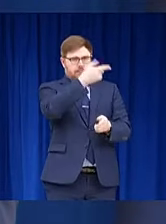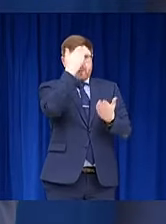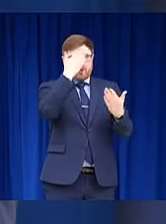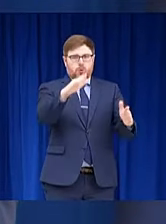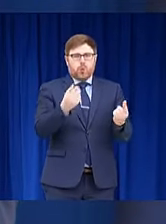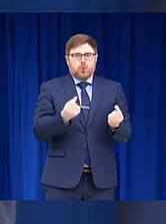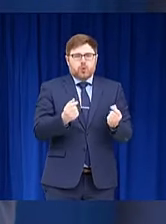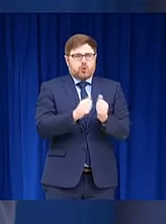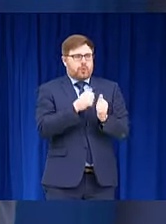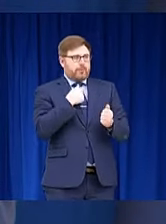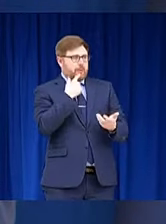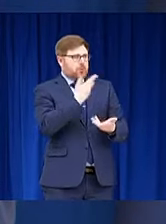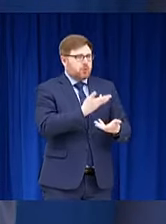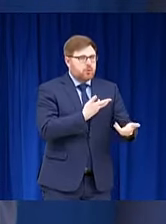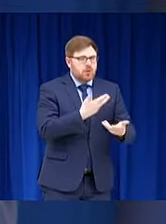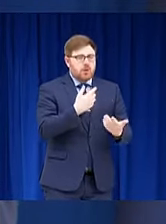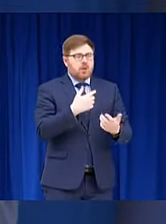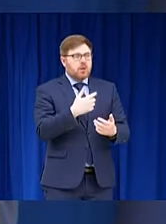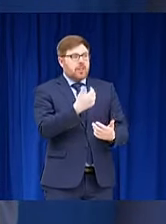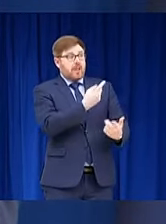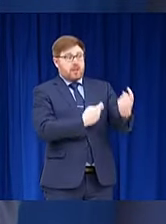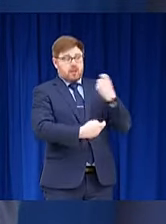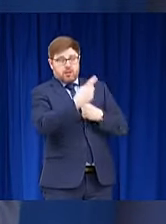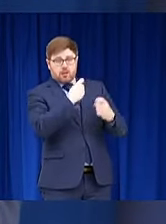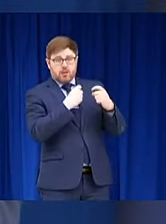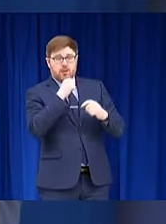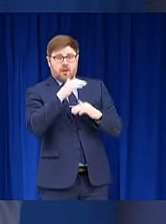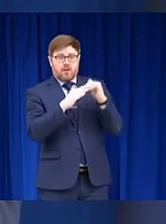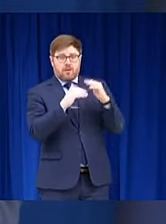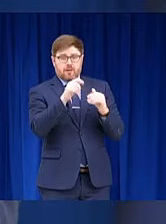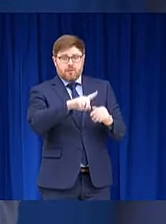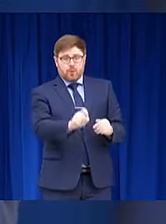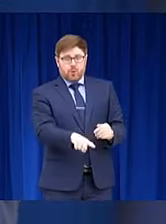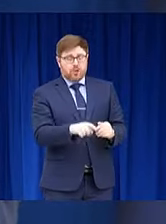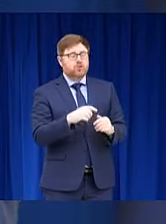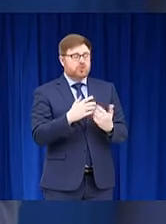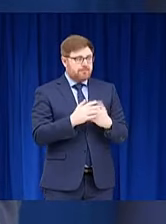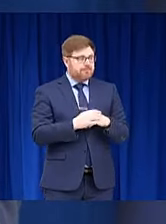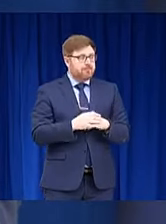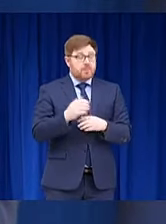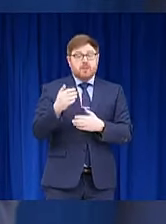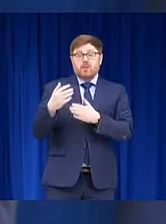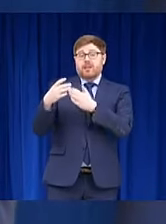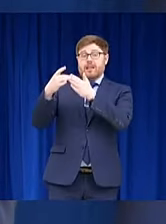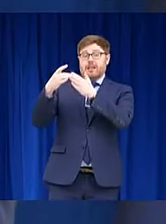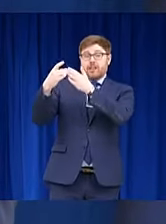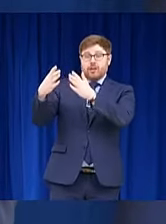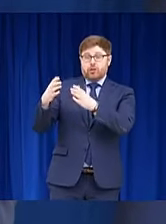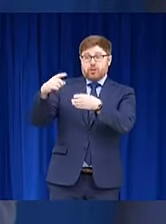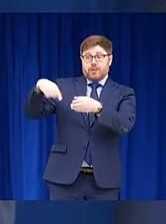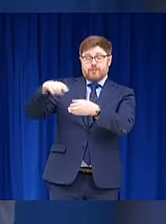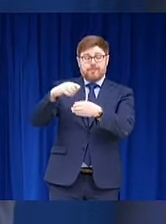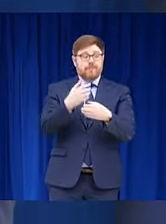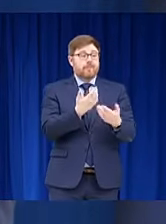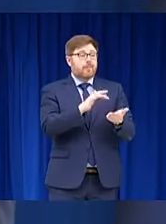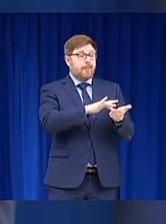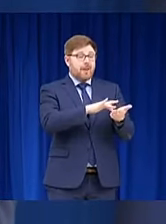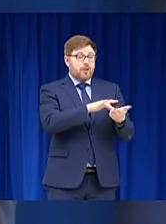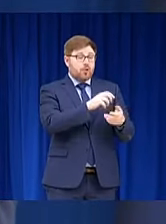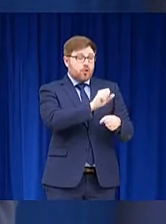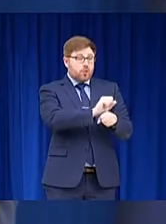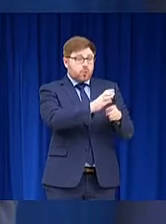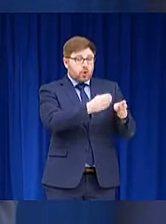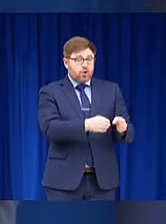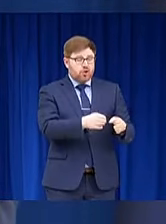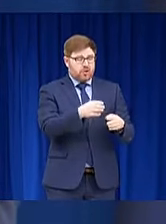would ask me invasive and uncomfortable questions because of it. Leadership and medical personnel said they had never worked with a trans member, and